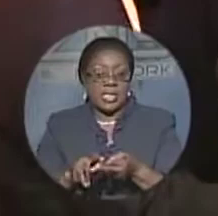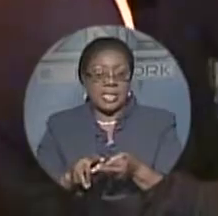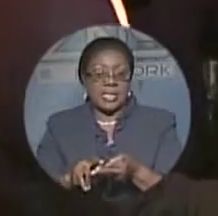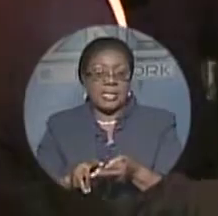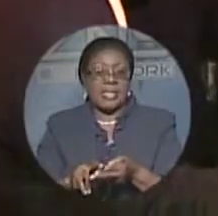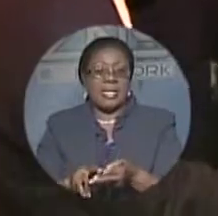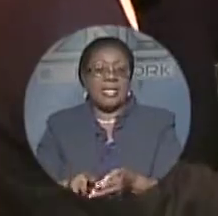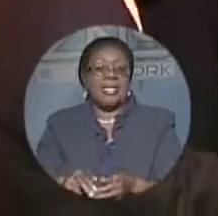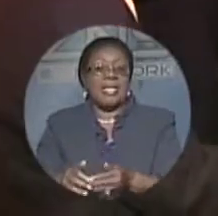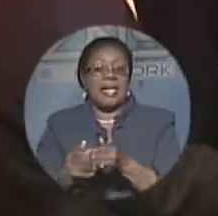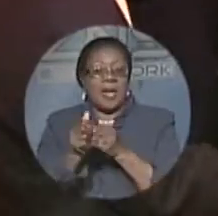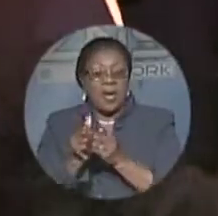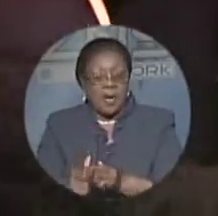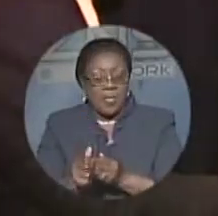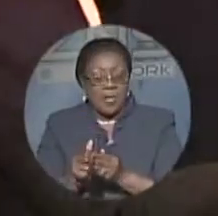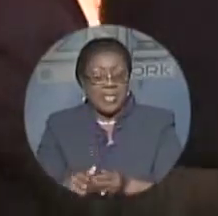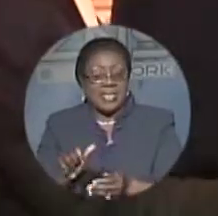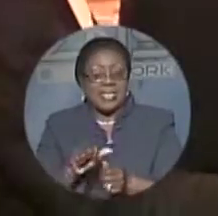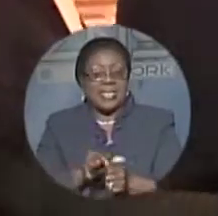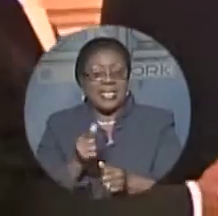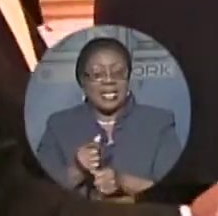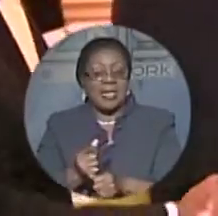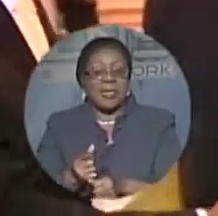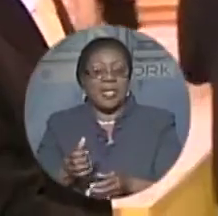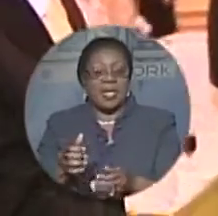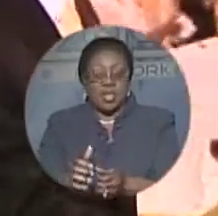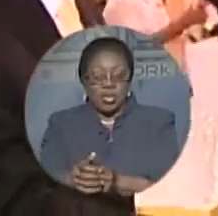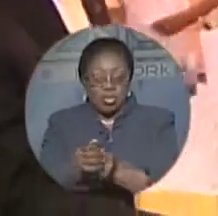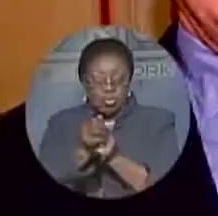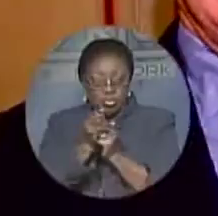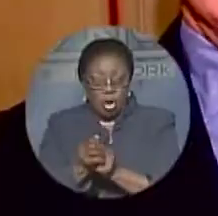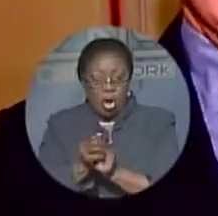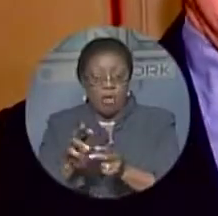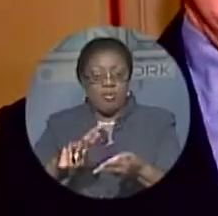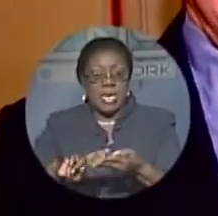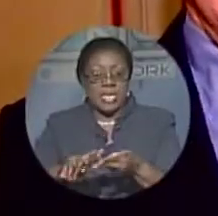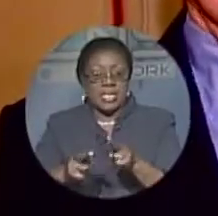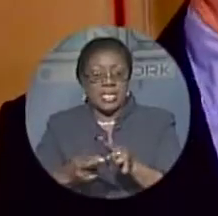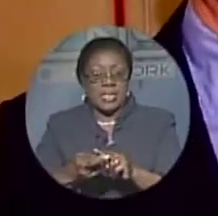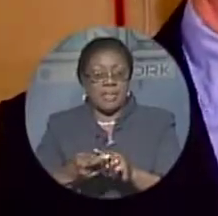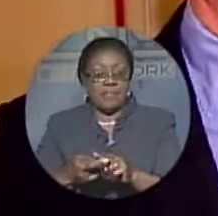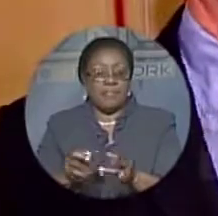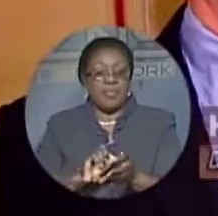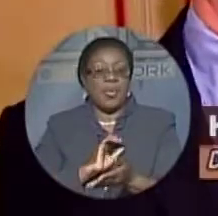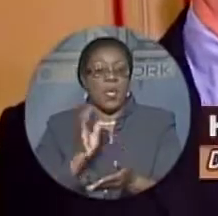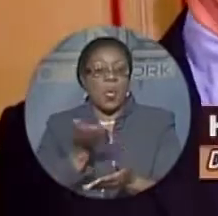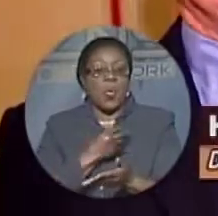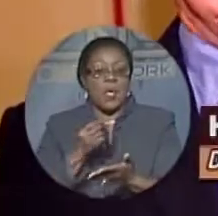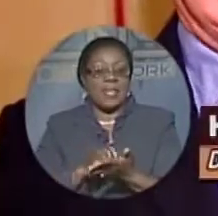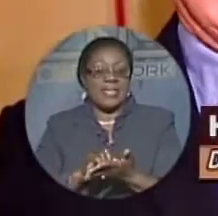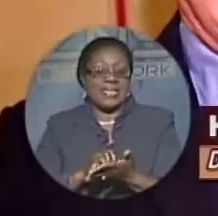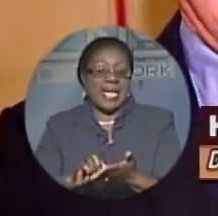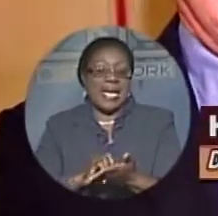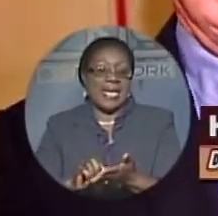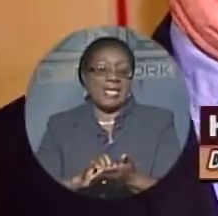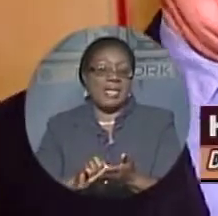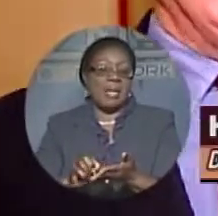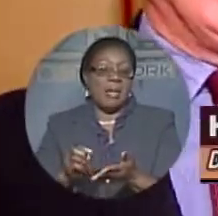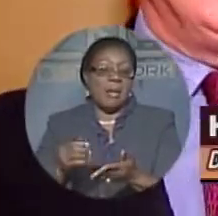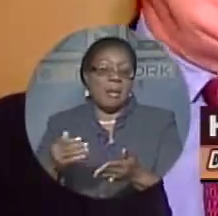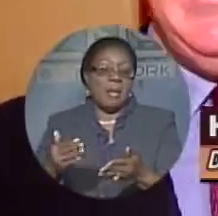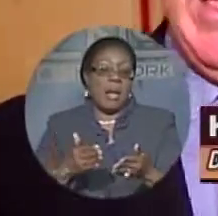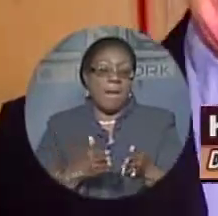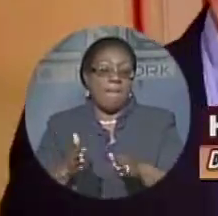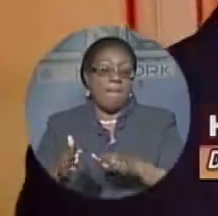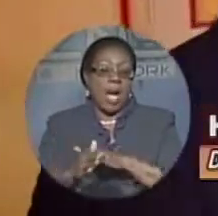ambassador complimented each other on a strong bond. We signed a delimitation boundary agreement a little while